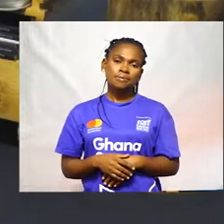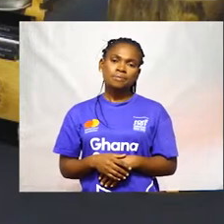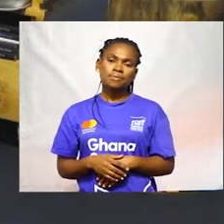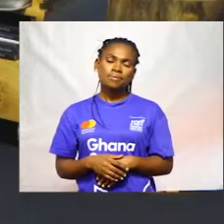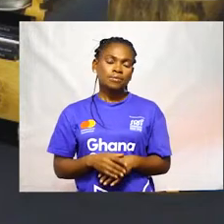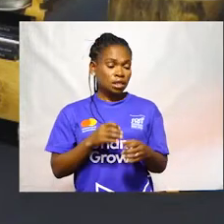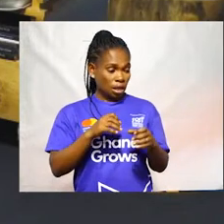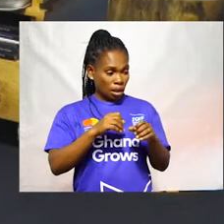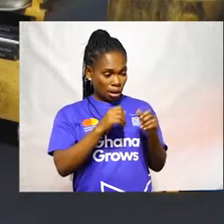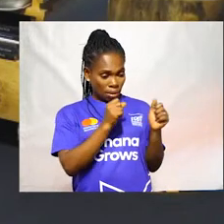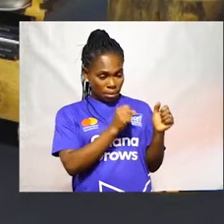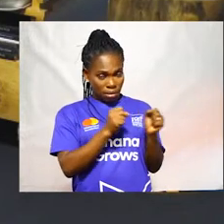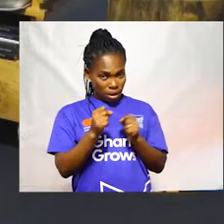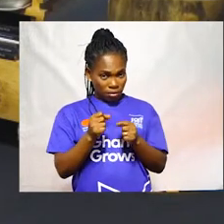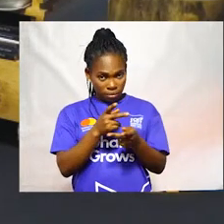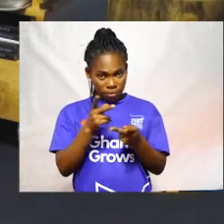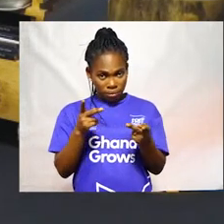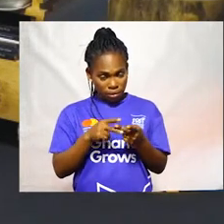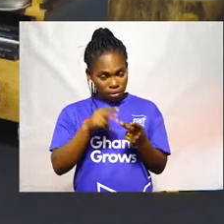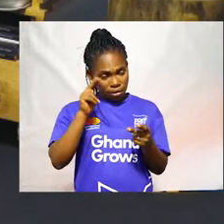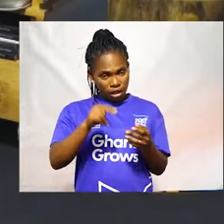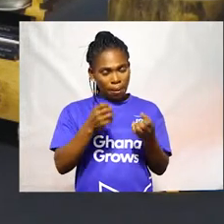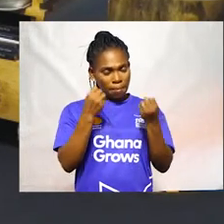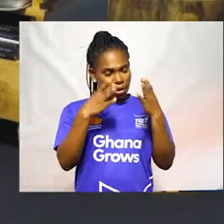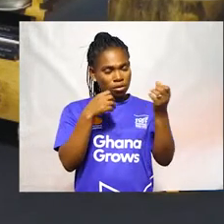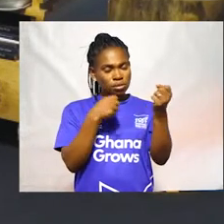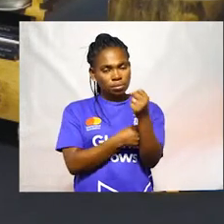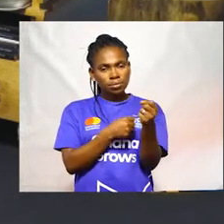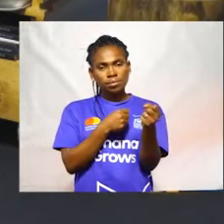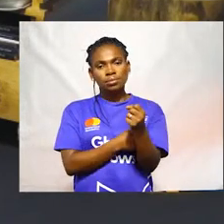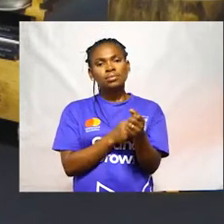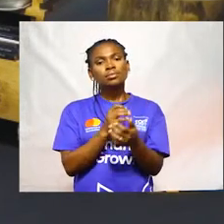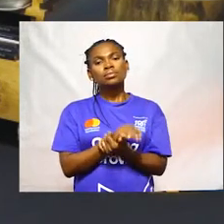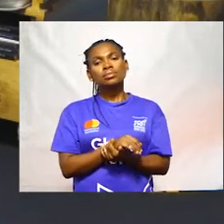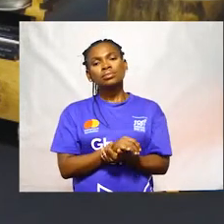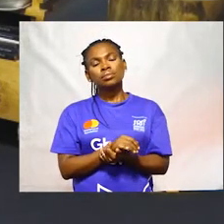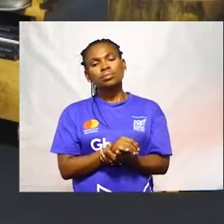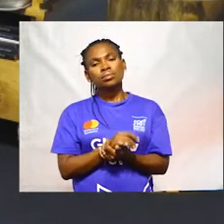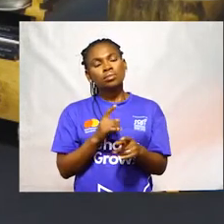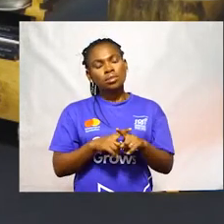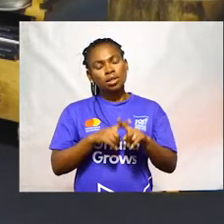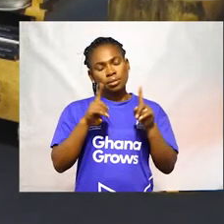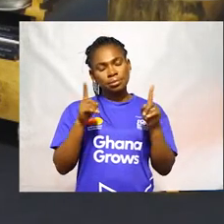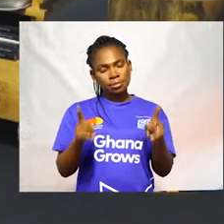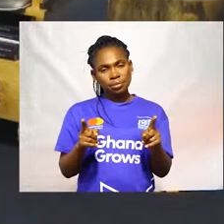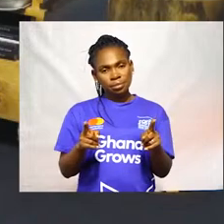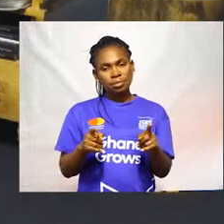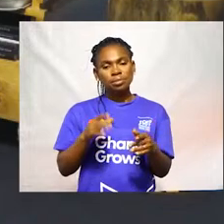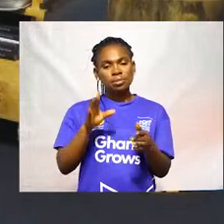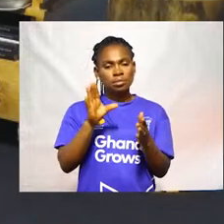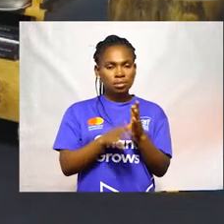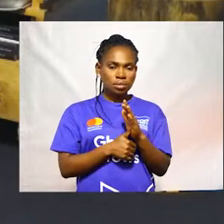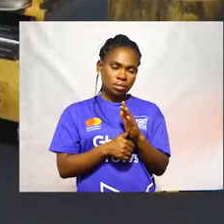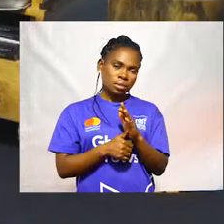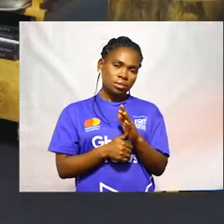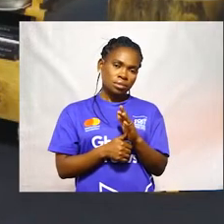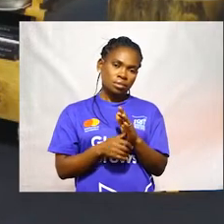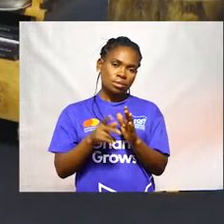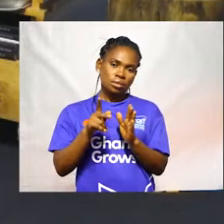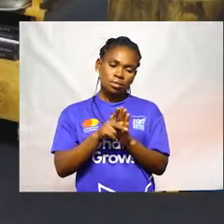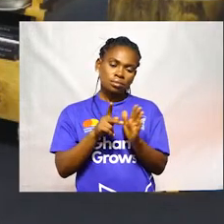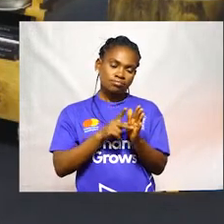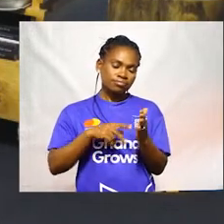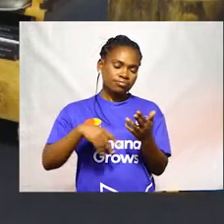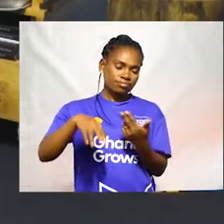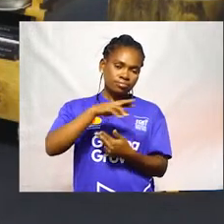support. What we eat, what we do, yes, everything is built on this. But the policy around it, I